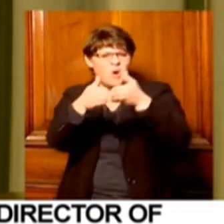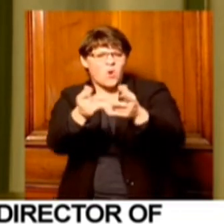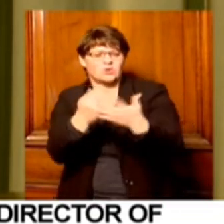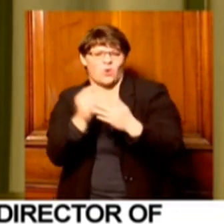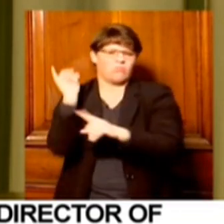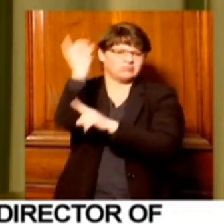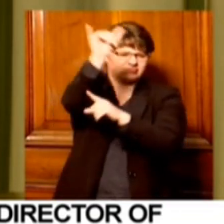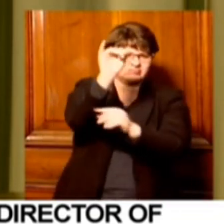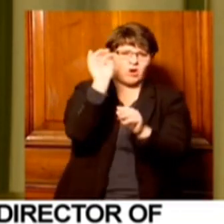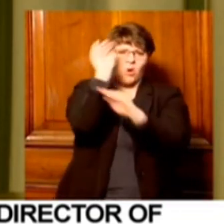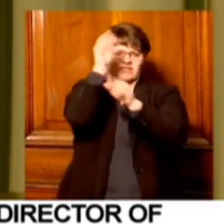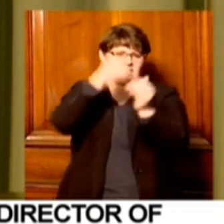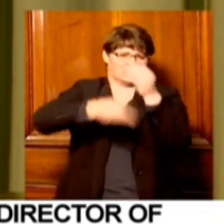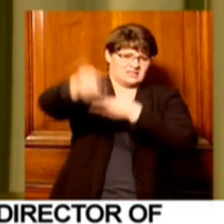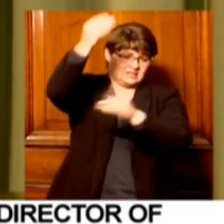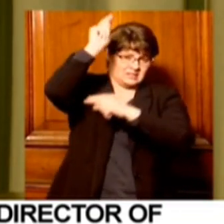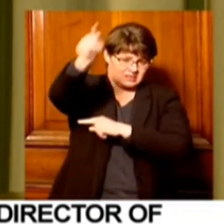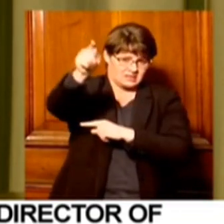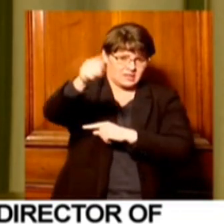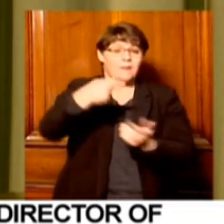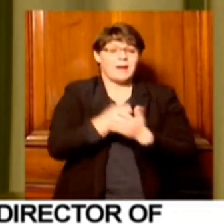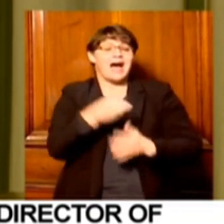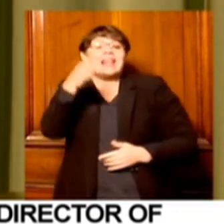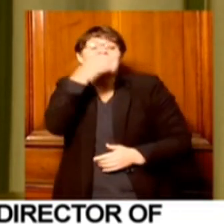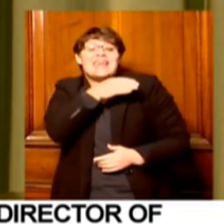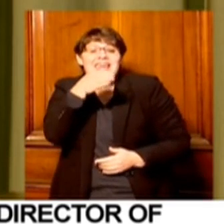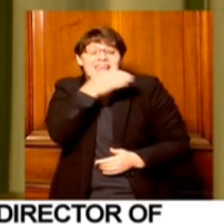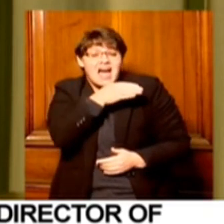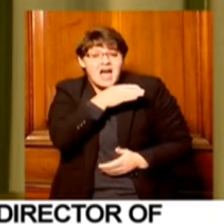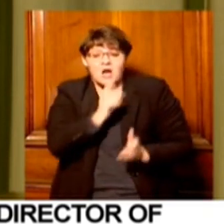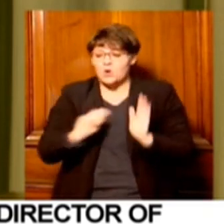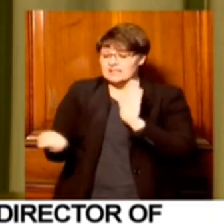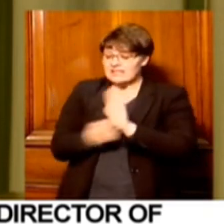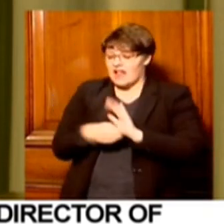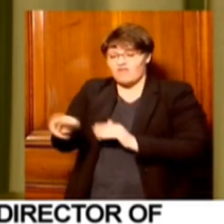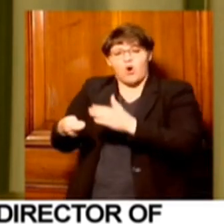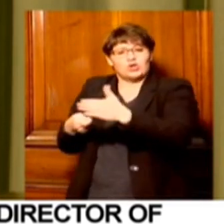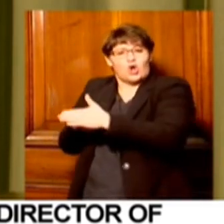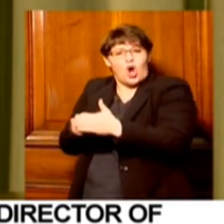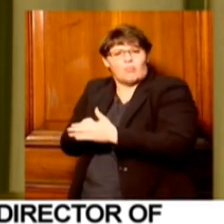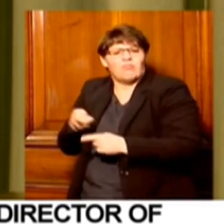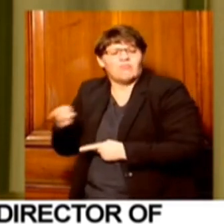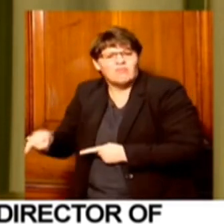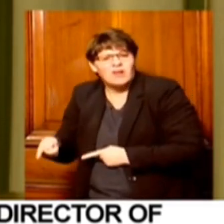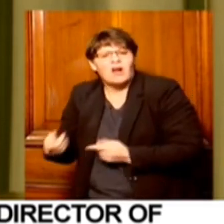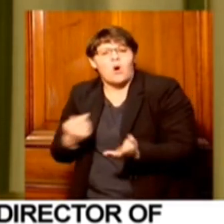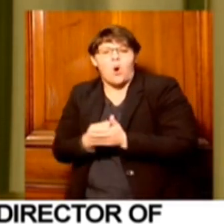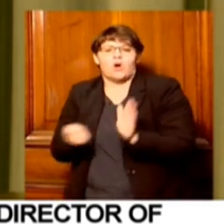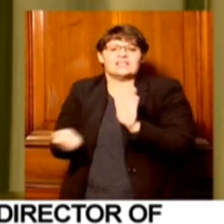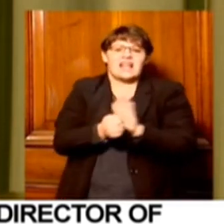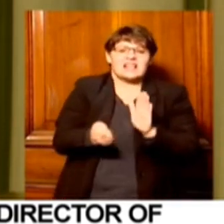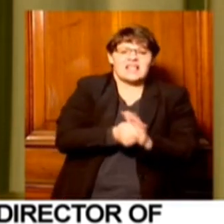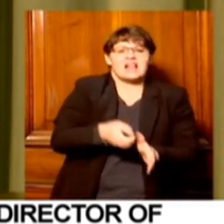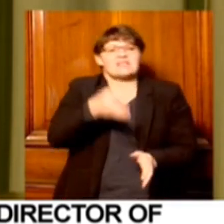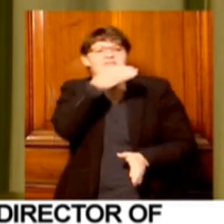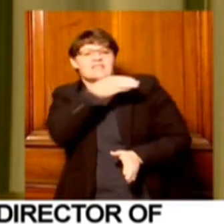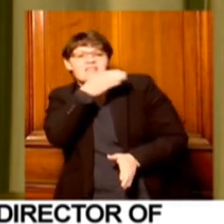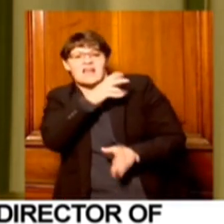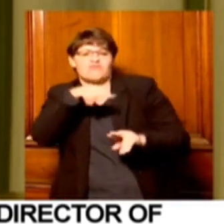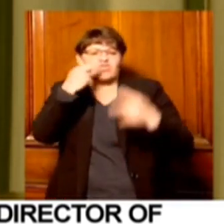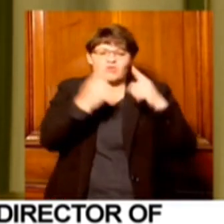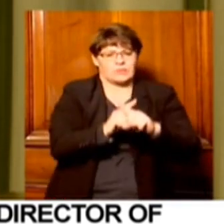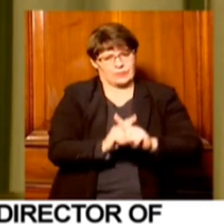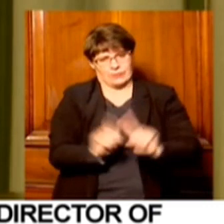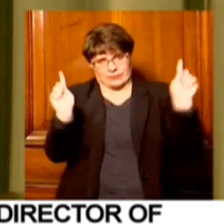export. However, transportation of liquor for sale, dispensing and distribution to customers